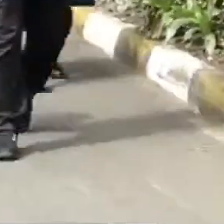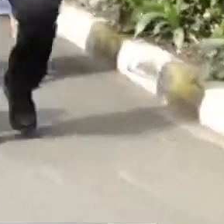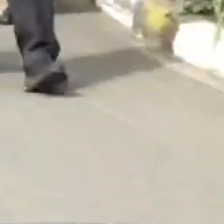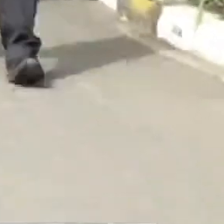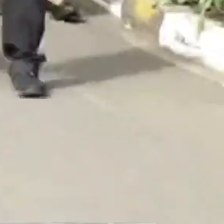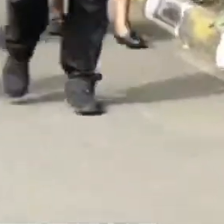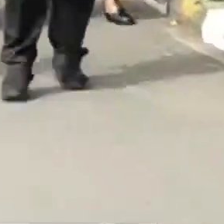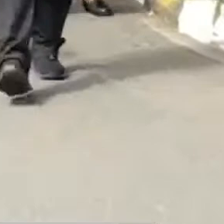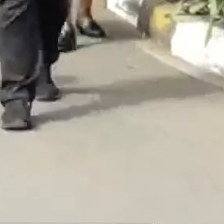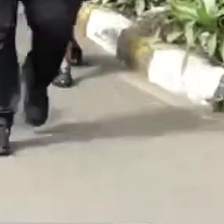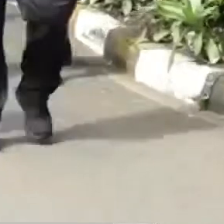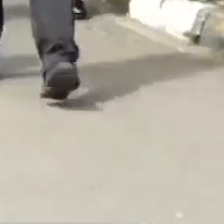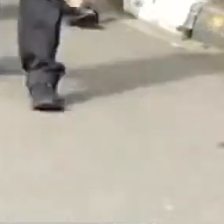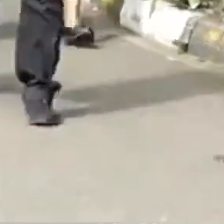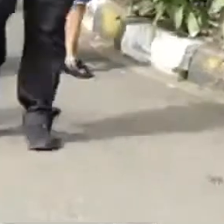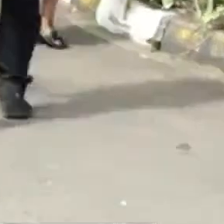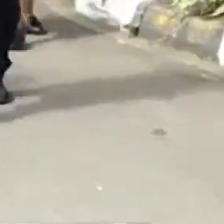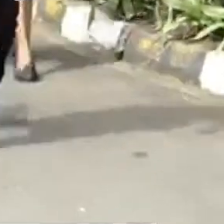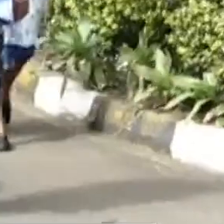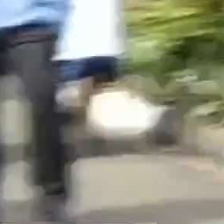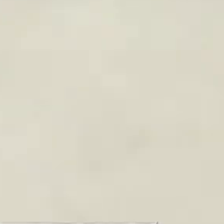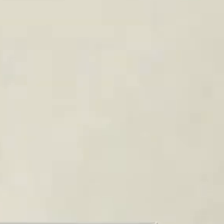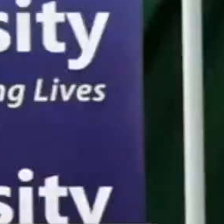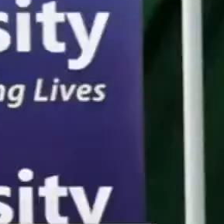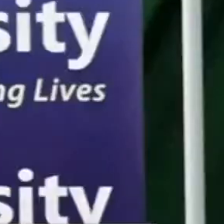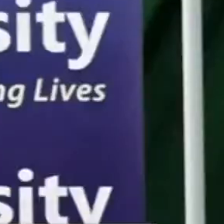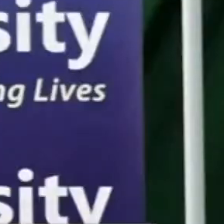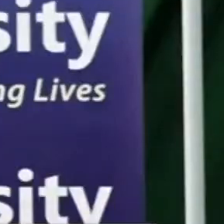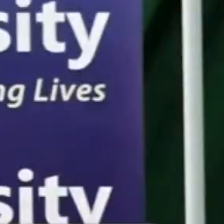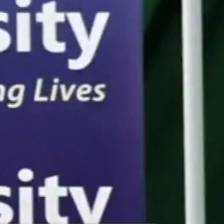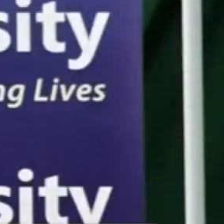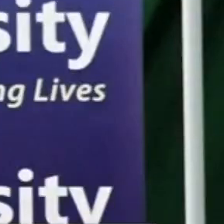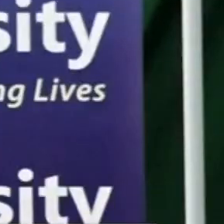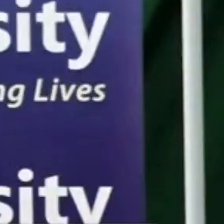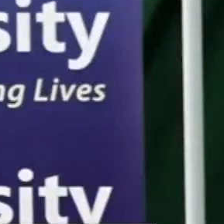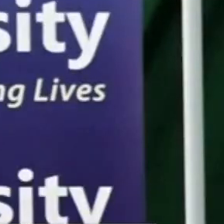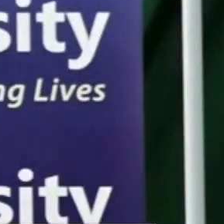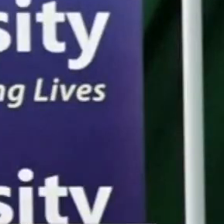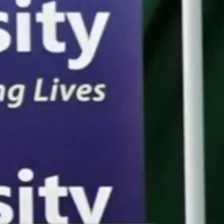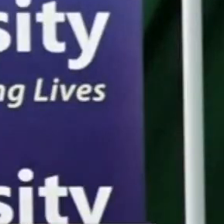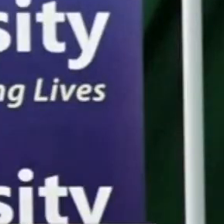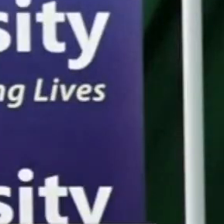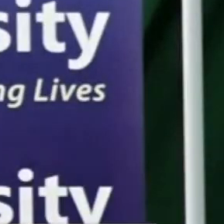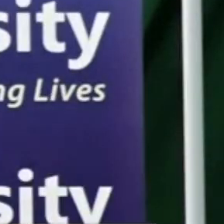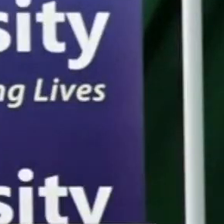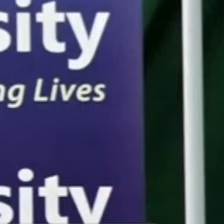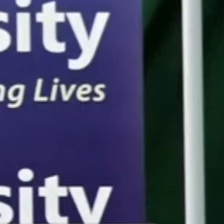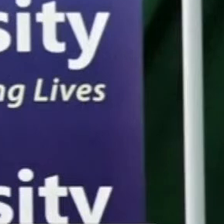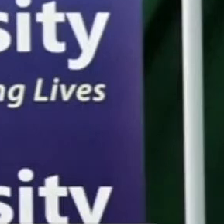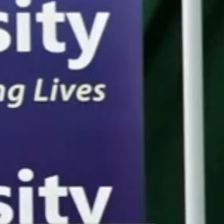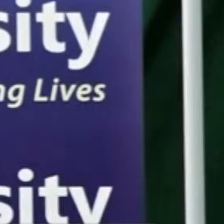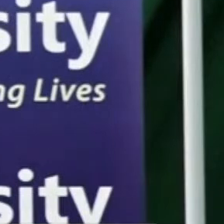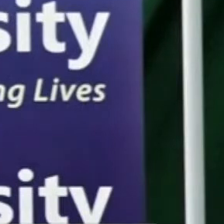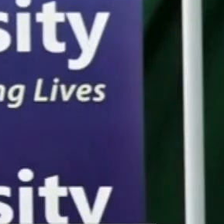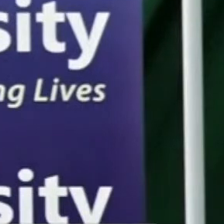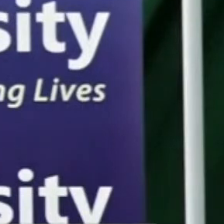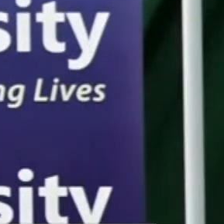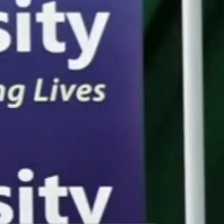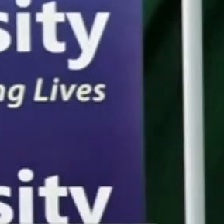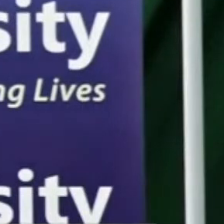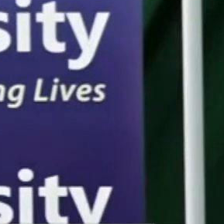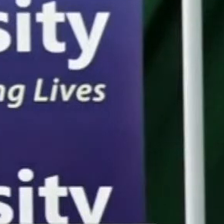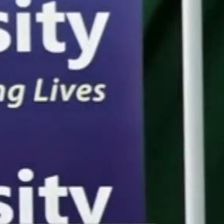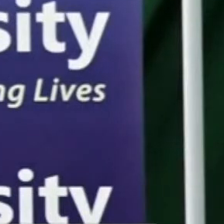help without stigmatization. A publication by the United Nations Office on Drug Use and